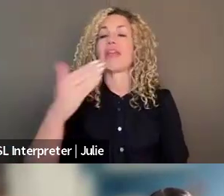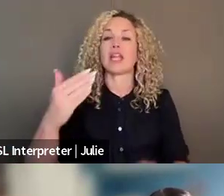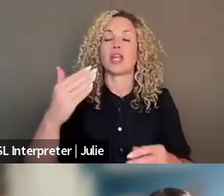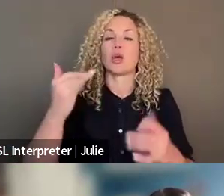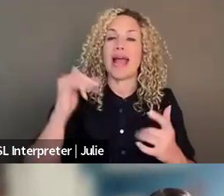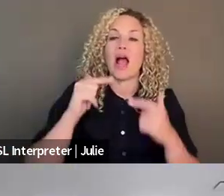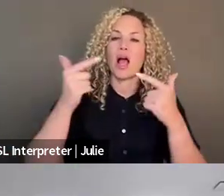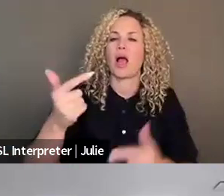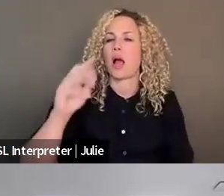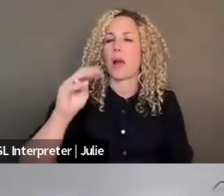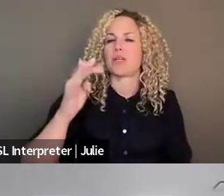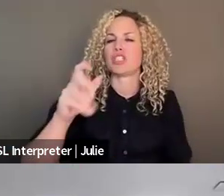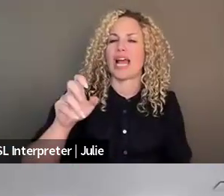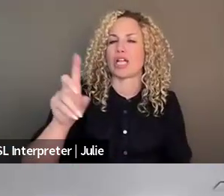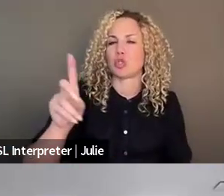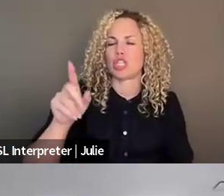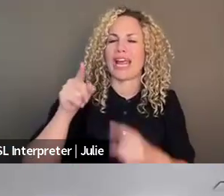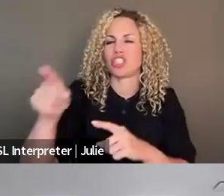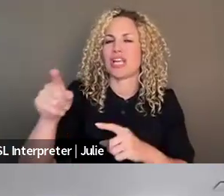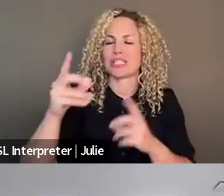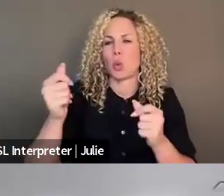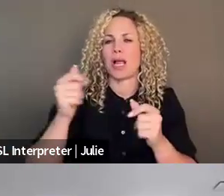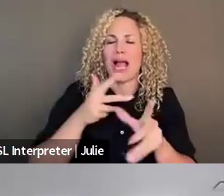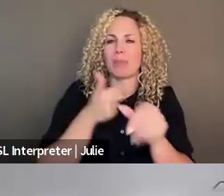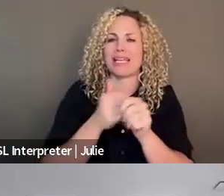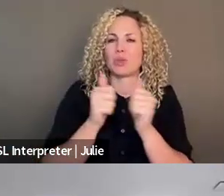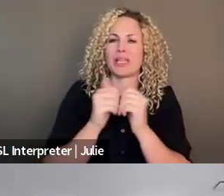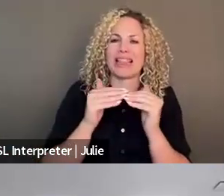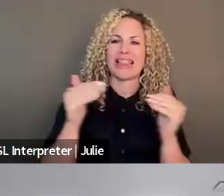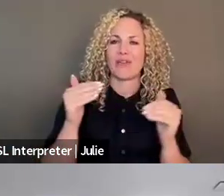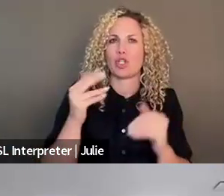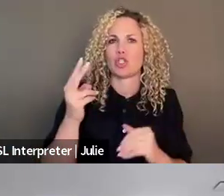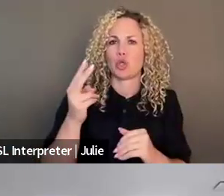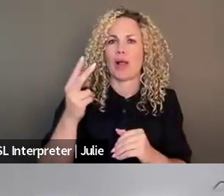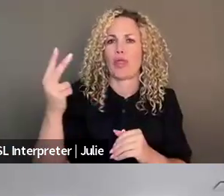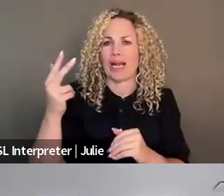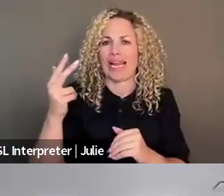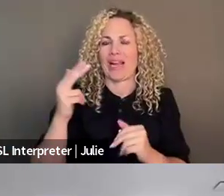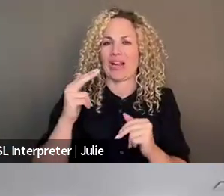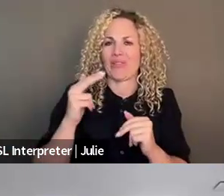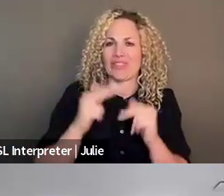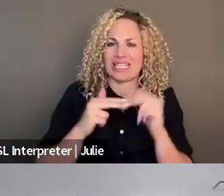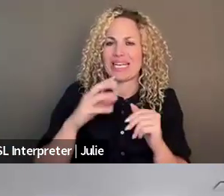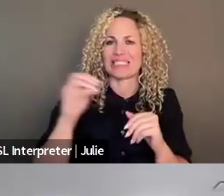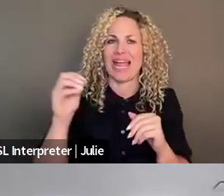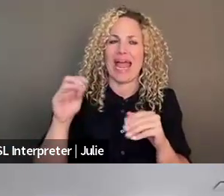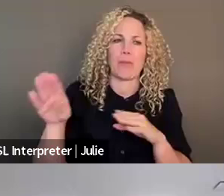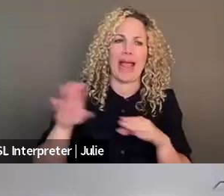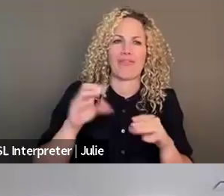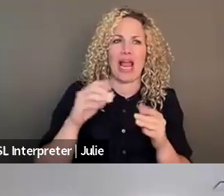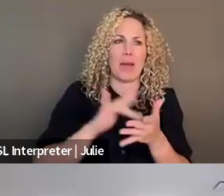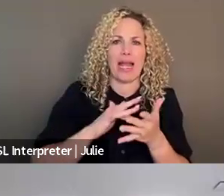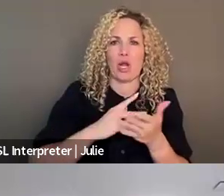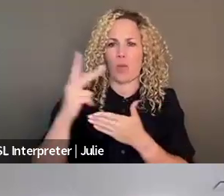Michelle Duchesne, who's just got some quick updates related to our level 2, level 3 facilities and our behavioral and medical